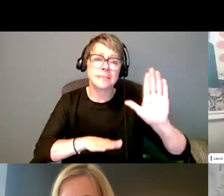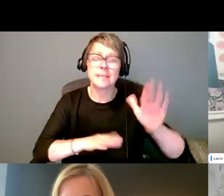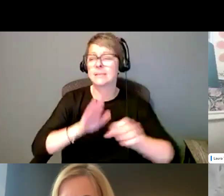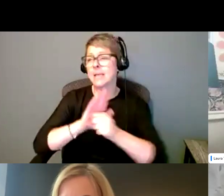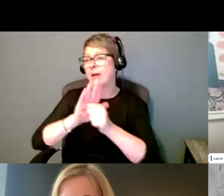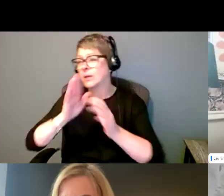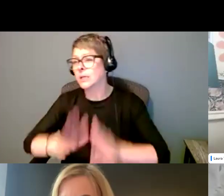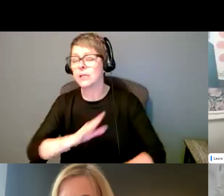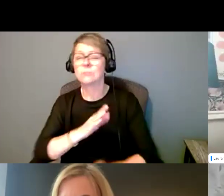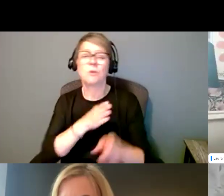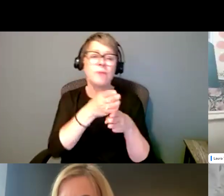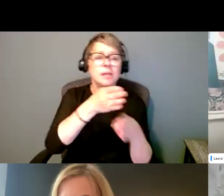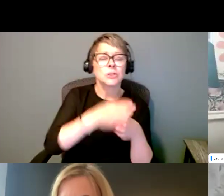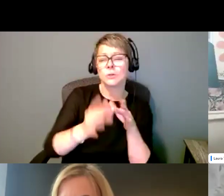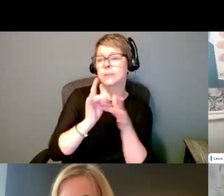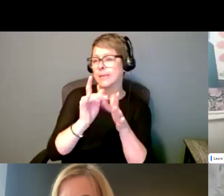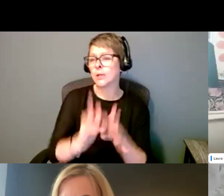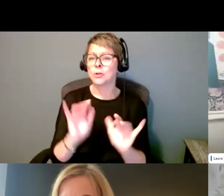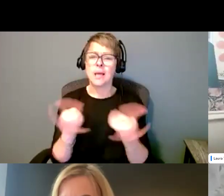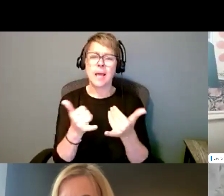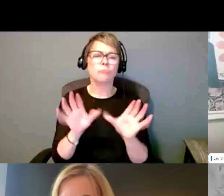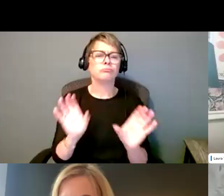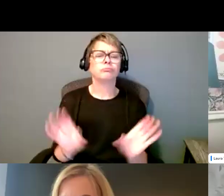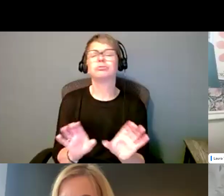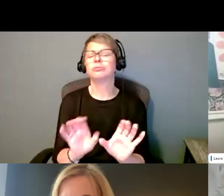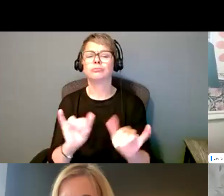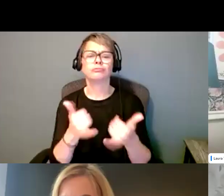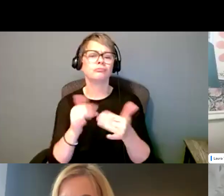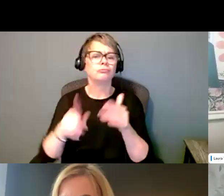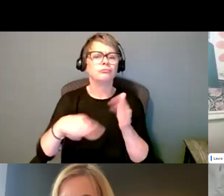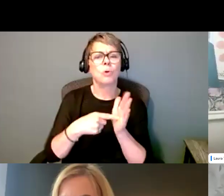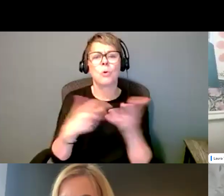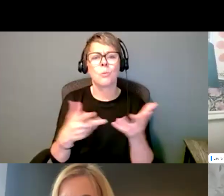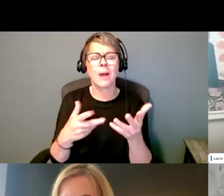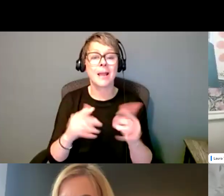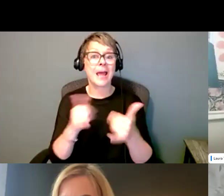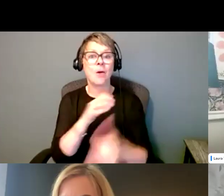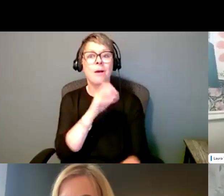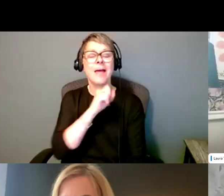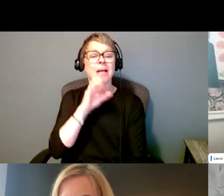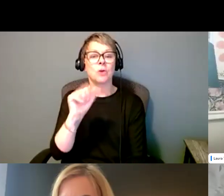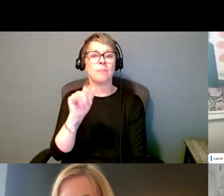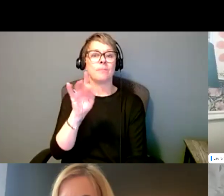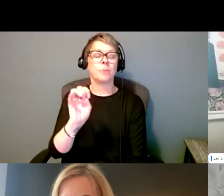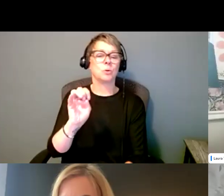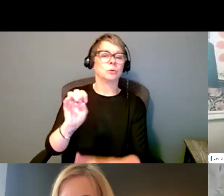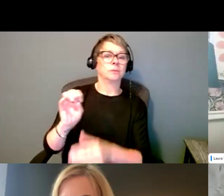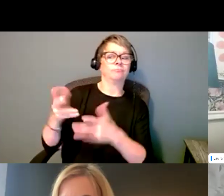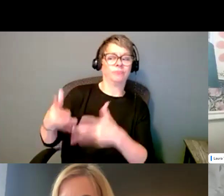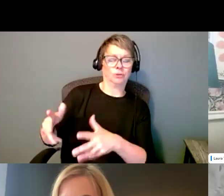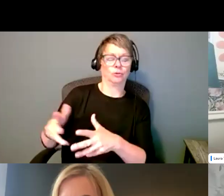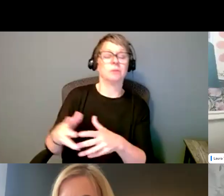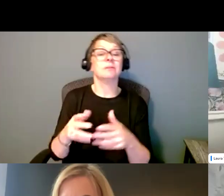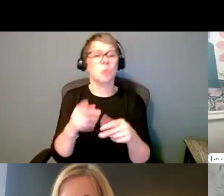and leaders taking an active role in tackling aging and elder abuse. These folks here we've got on the panel are going to inspire